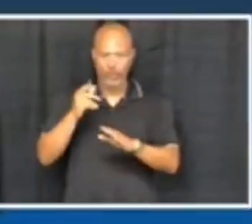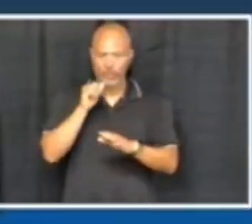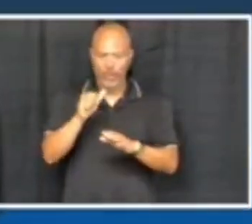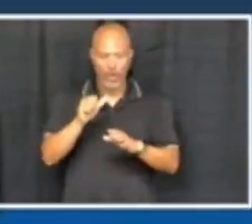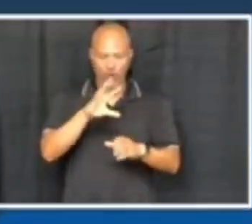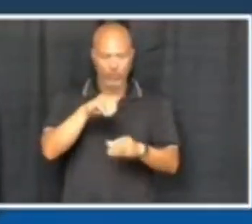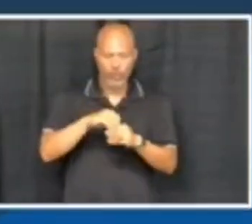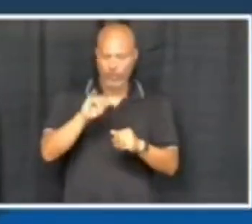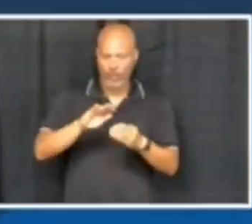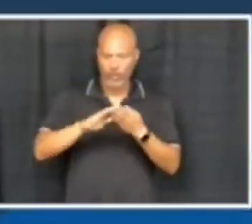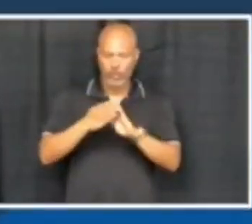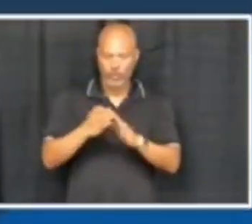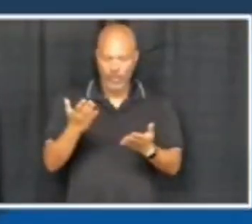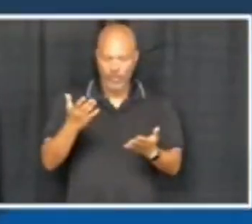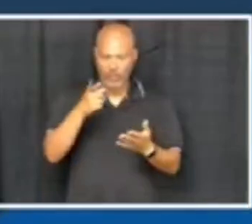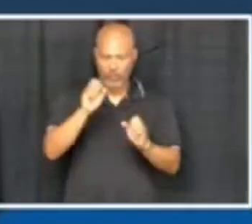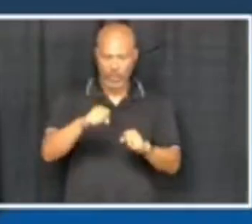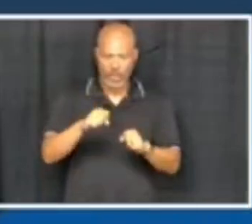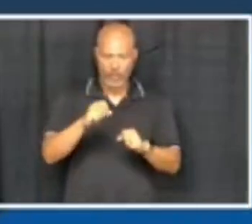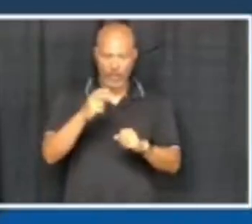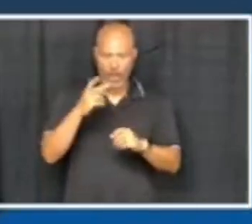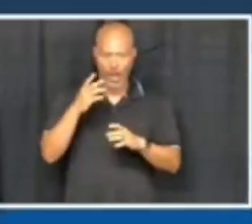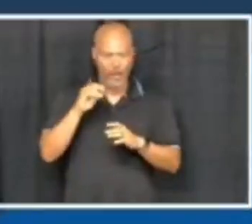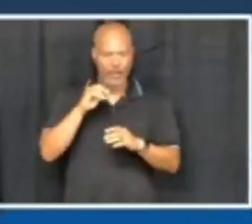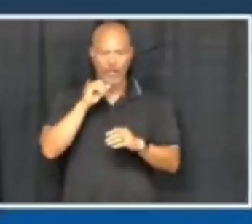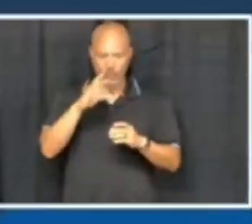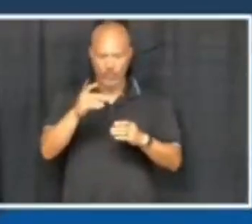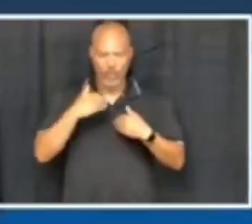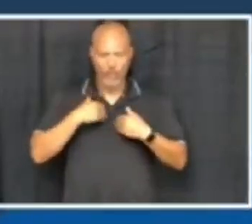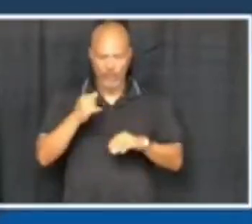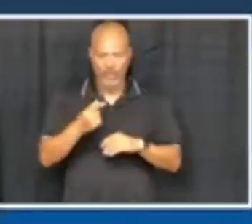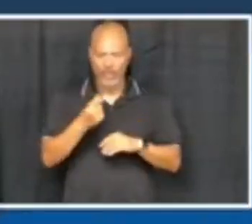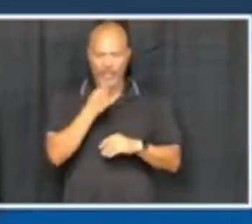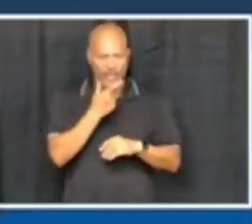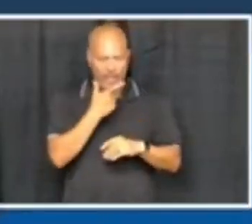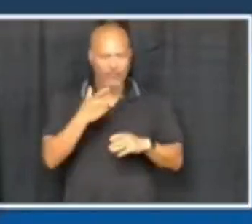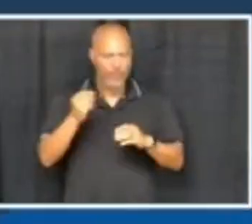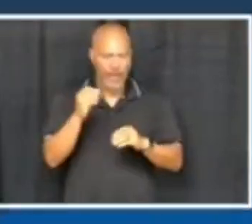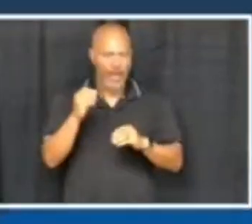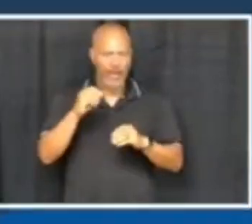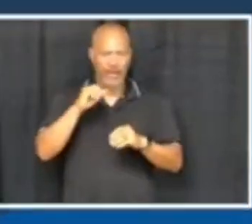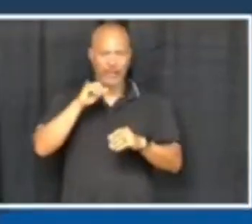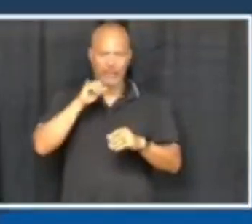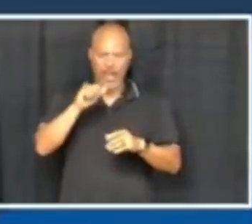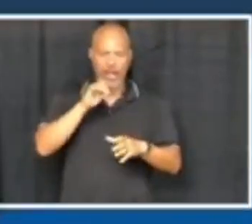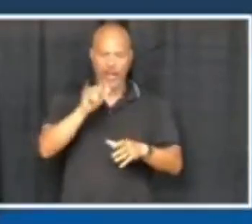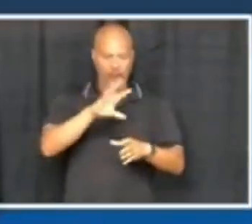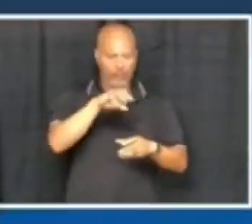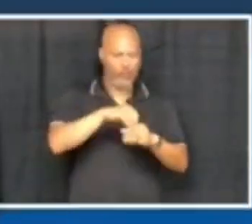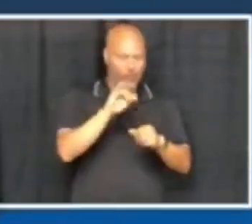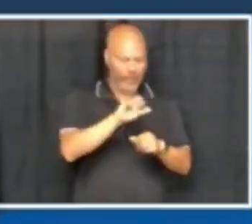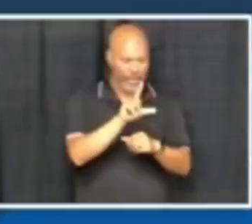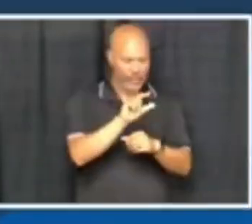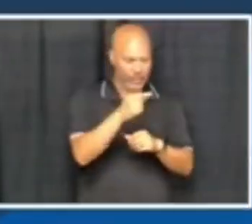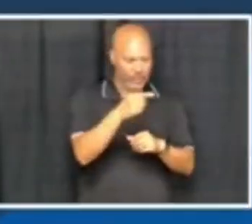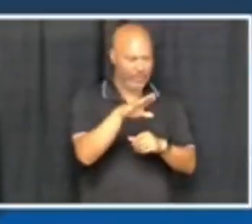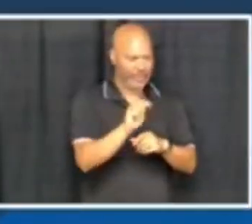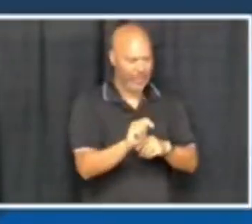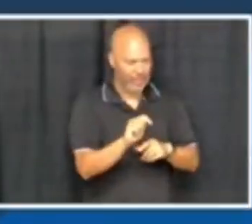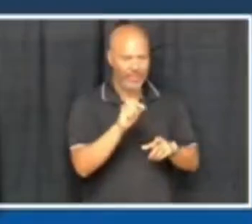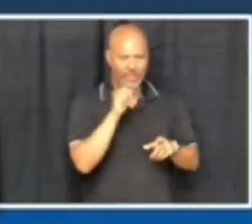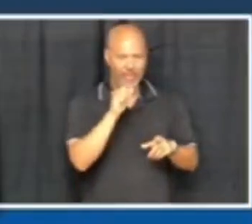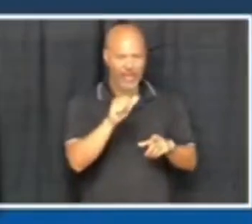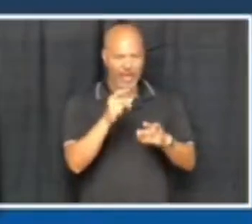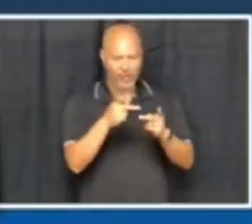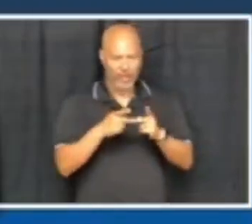be a part of the community. Like you can be homosexual and be in our in our society. Just don't be a part of the LGBT. It's not a